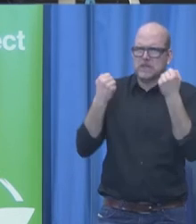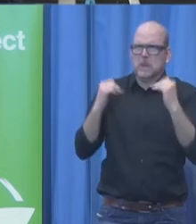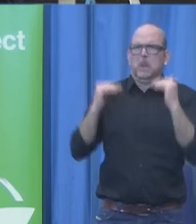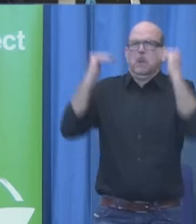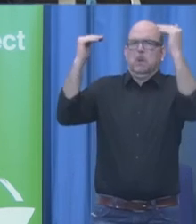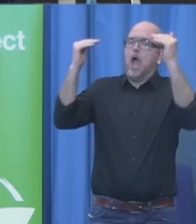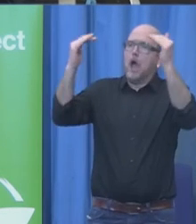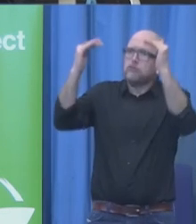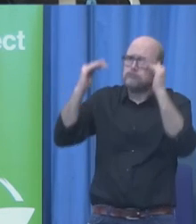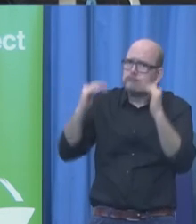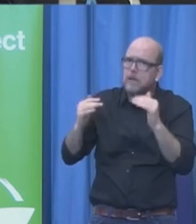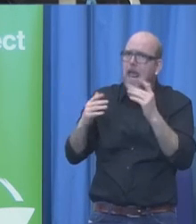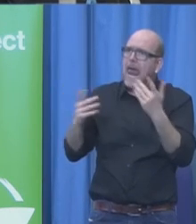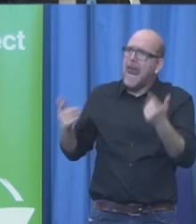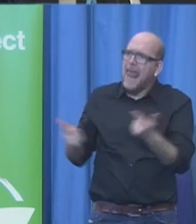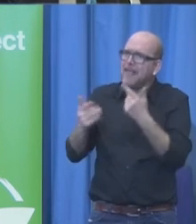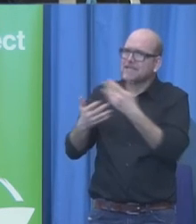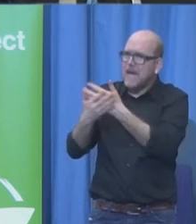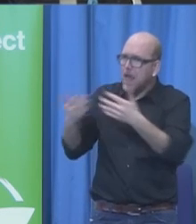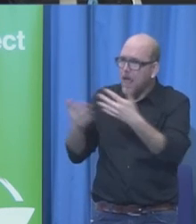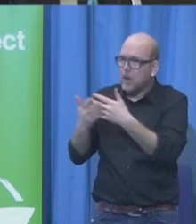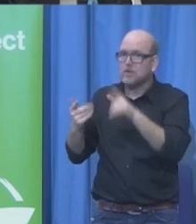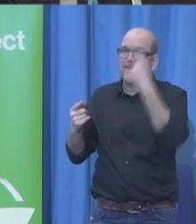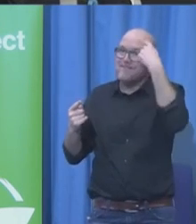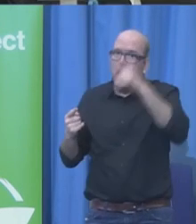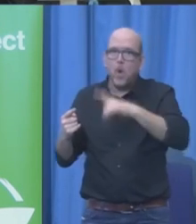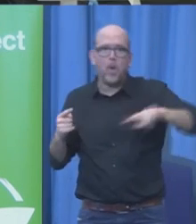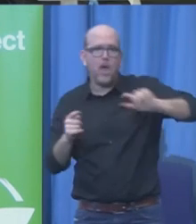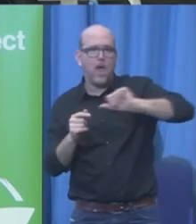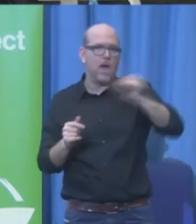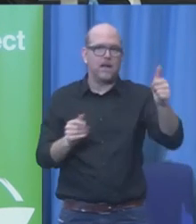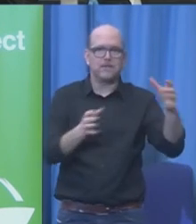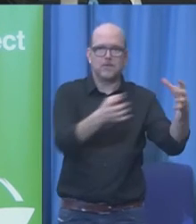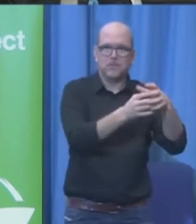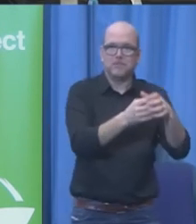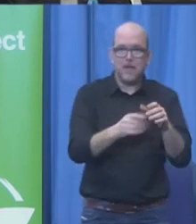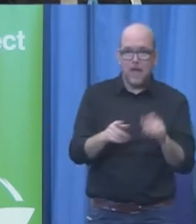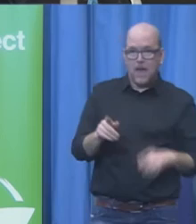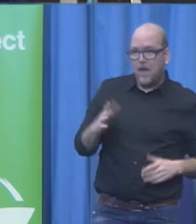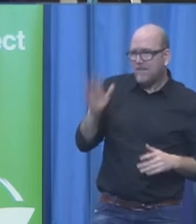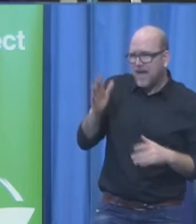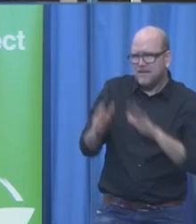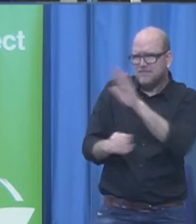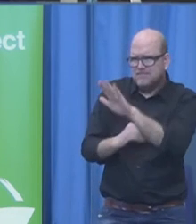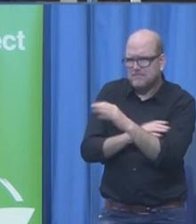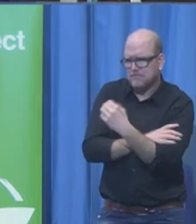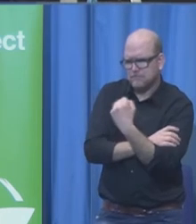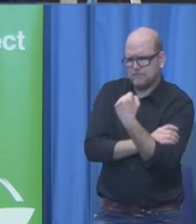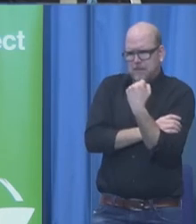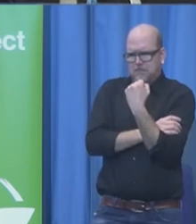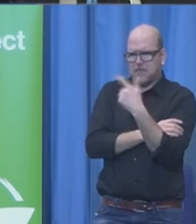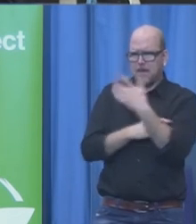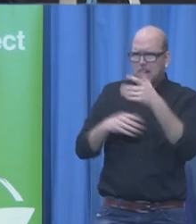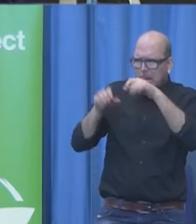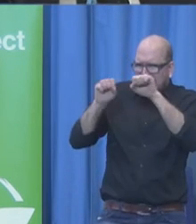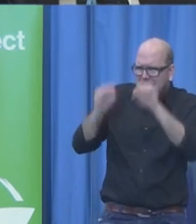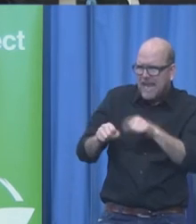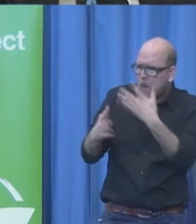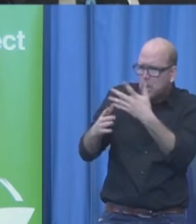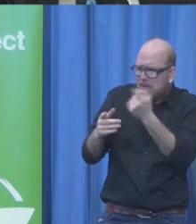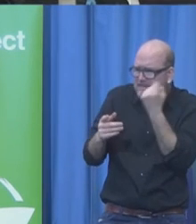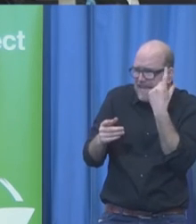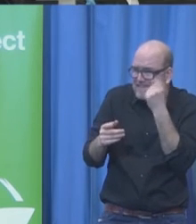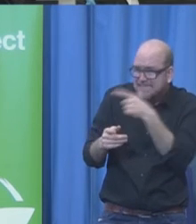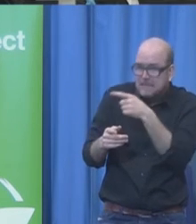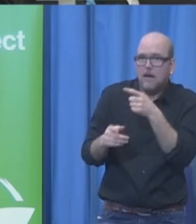this is what's their capacity and what they can do, and the other